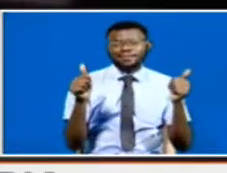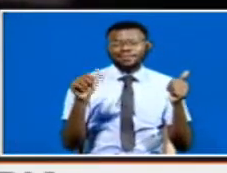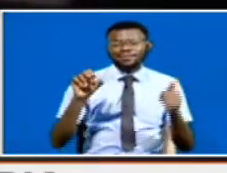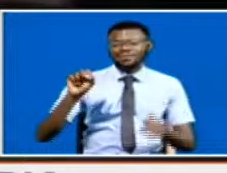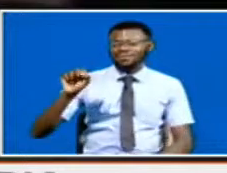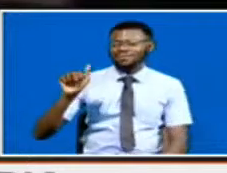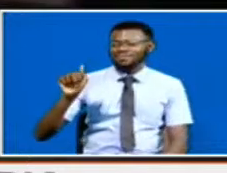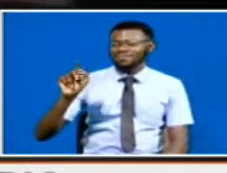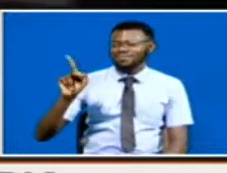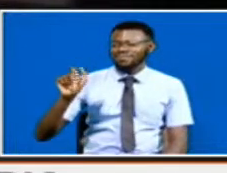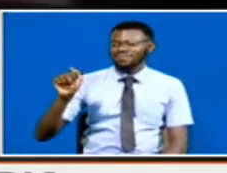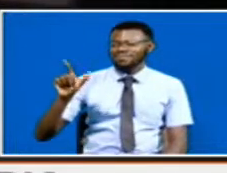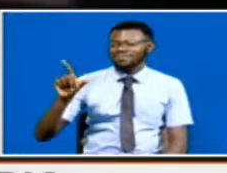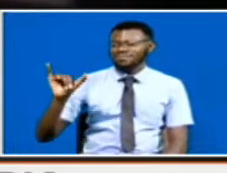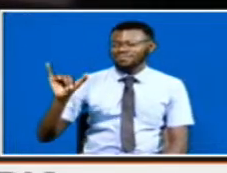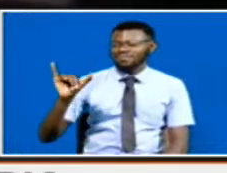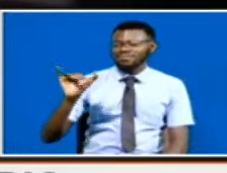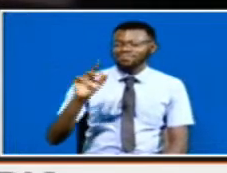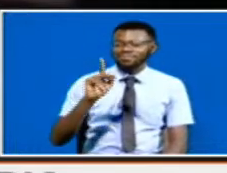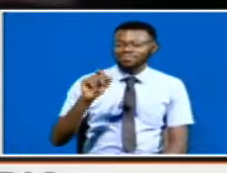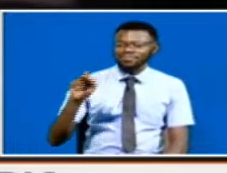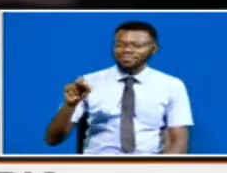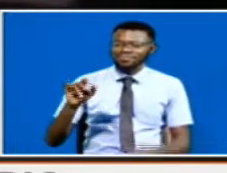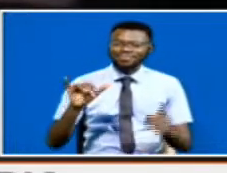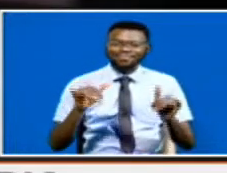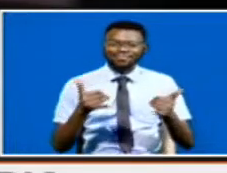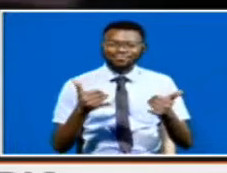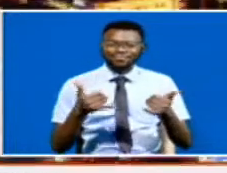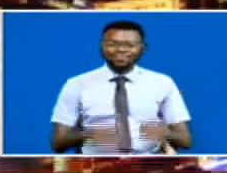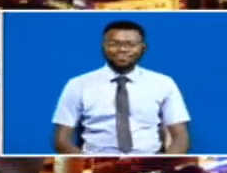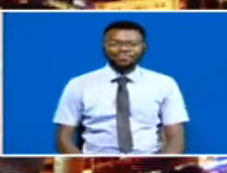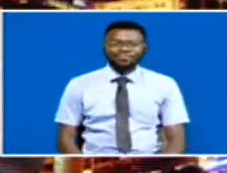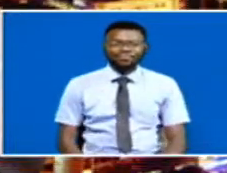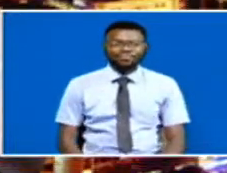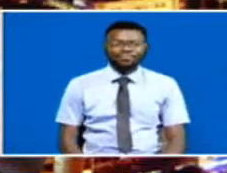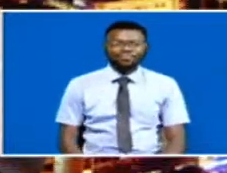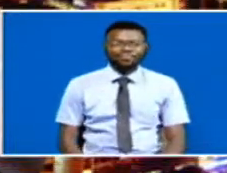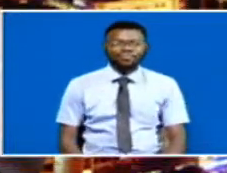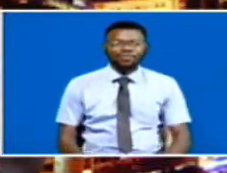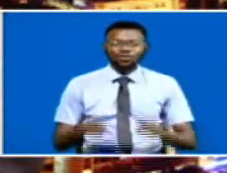Sakali Dalmas, KTN News. Unaendelea kutazama taarifa.